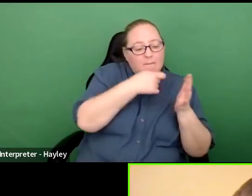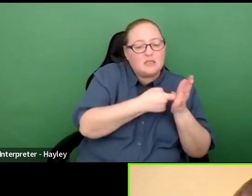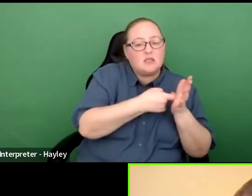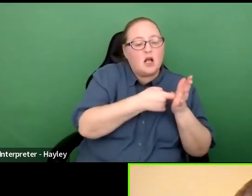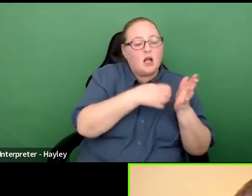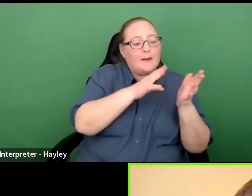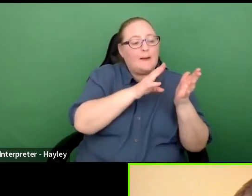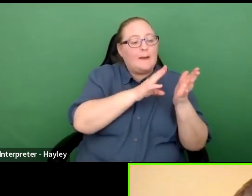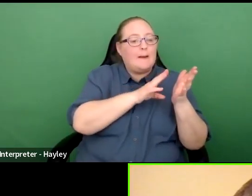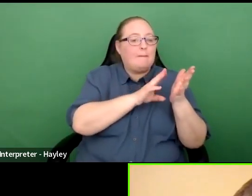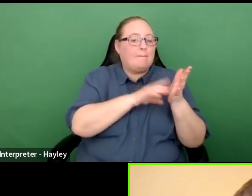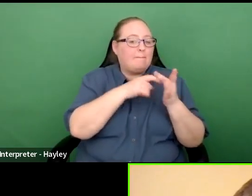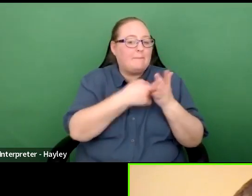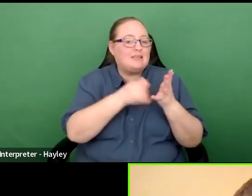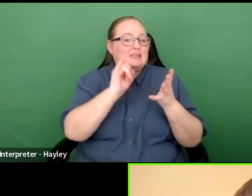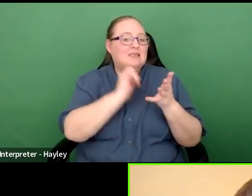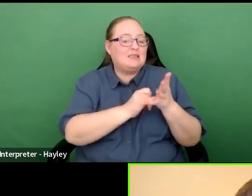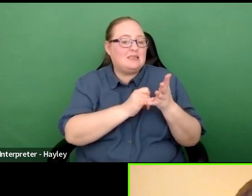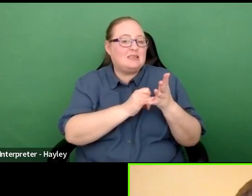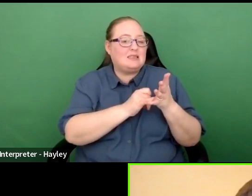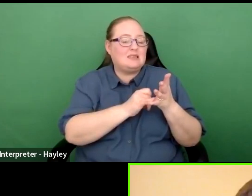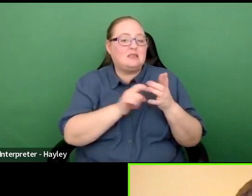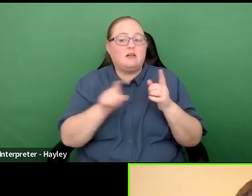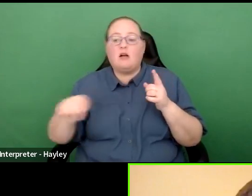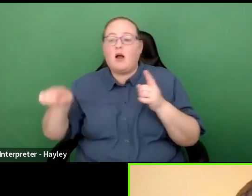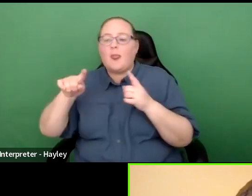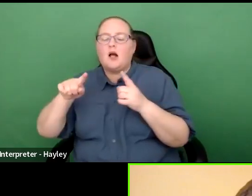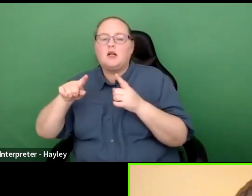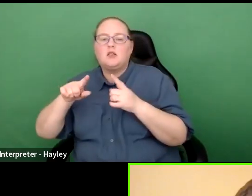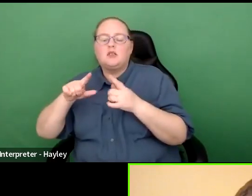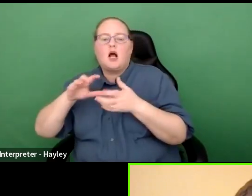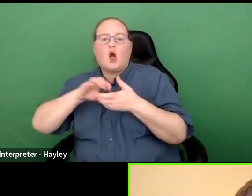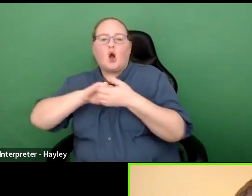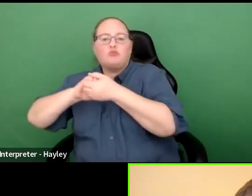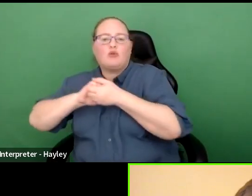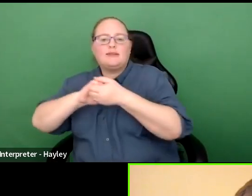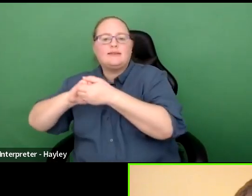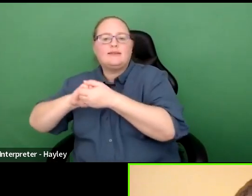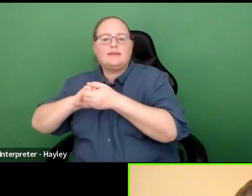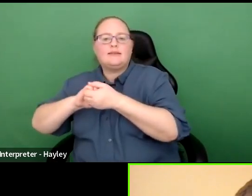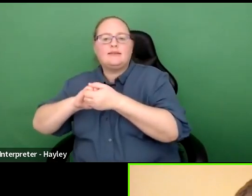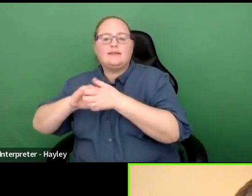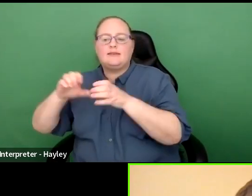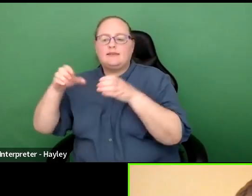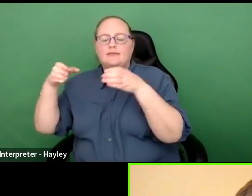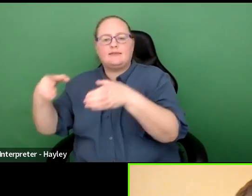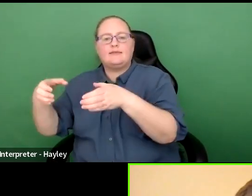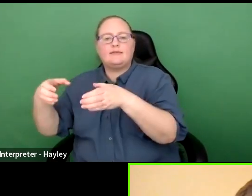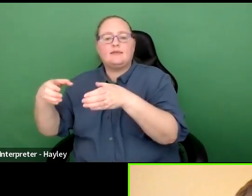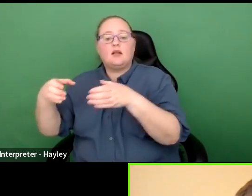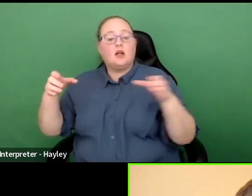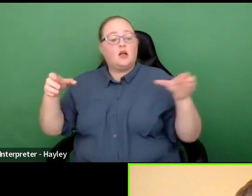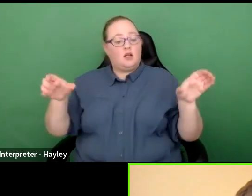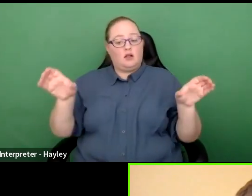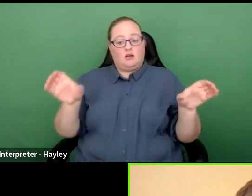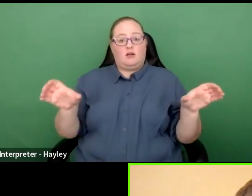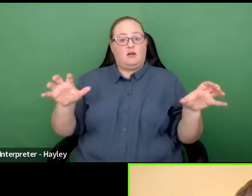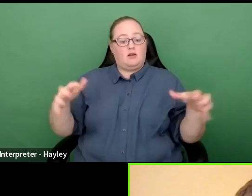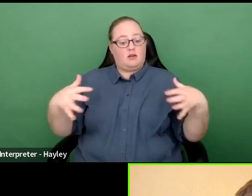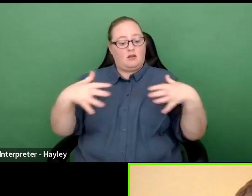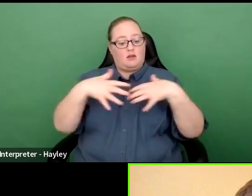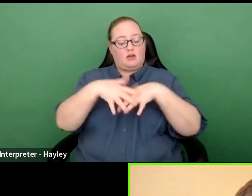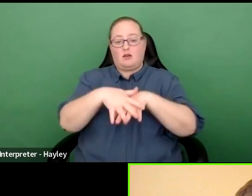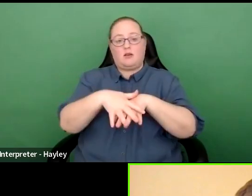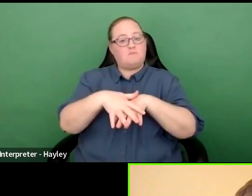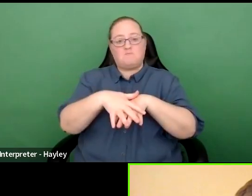In another group, they called each other comrades. And those groups usually did not mingle. They were an